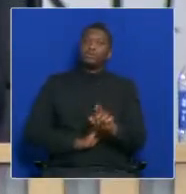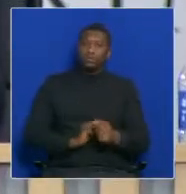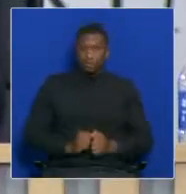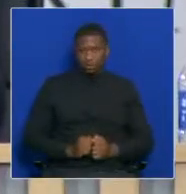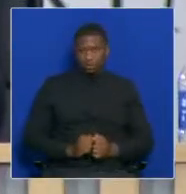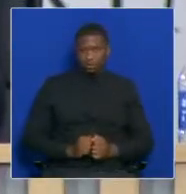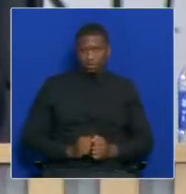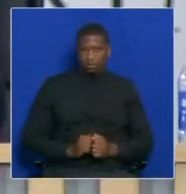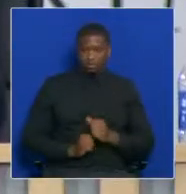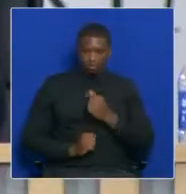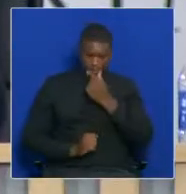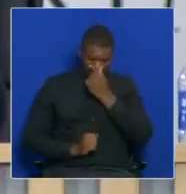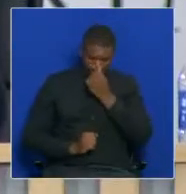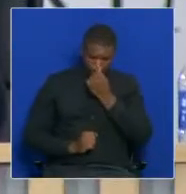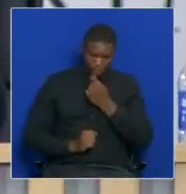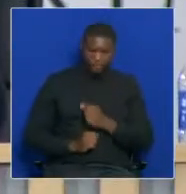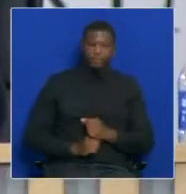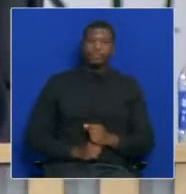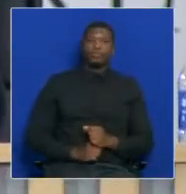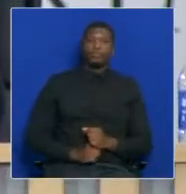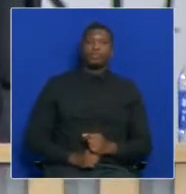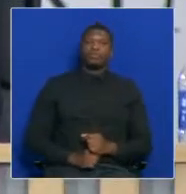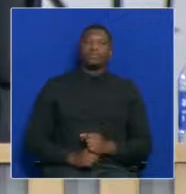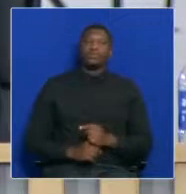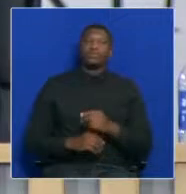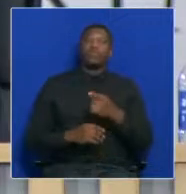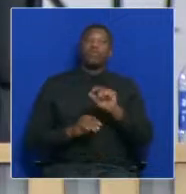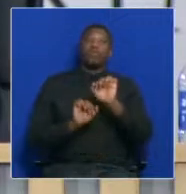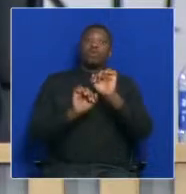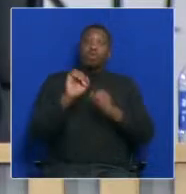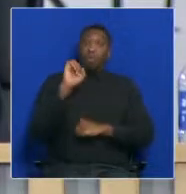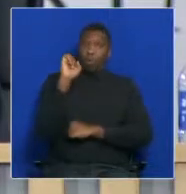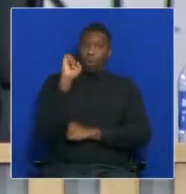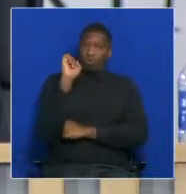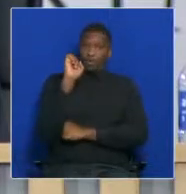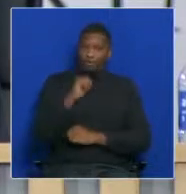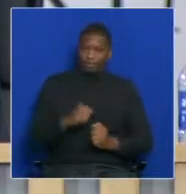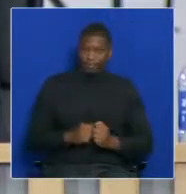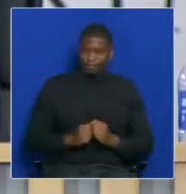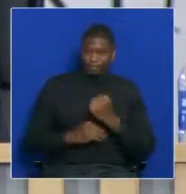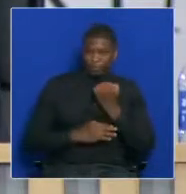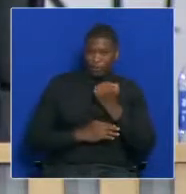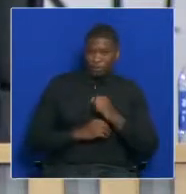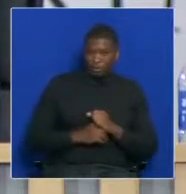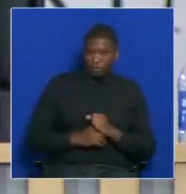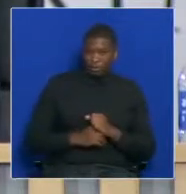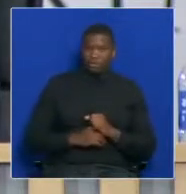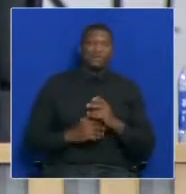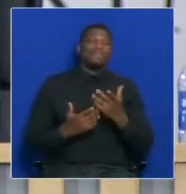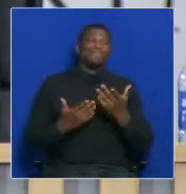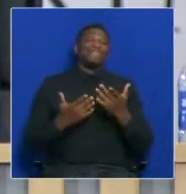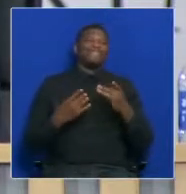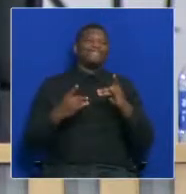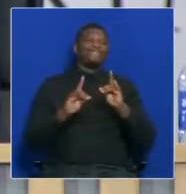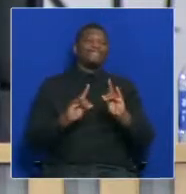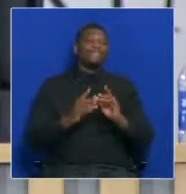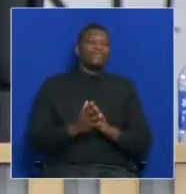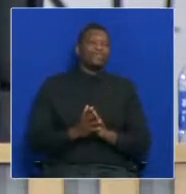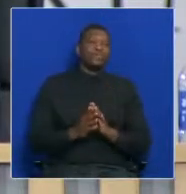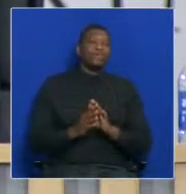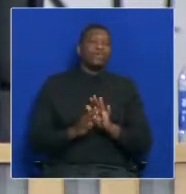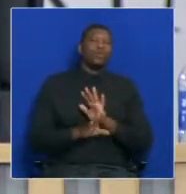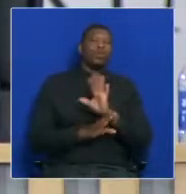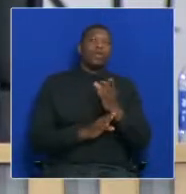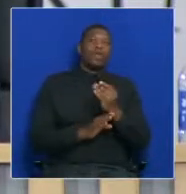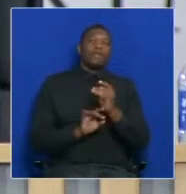Chair, Or your office, sorry. Chair, there isn't a dotted line of reporting. The